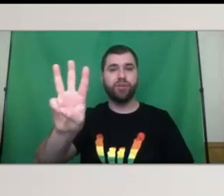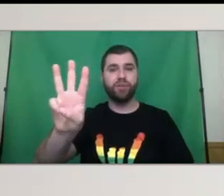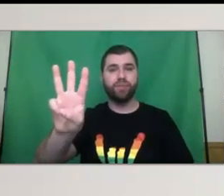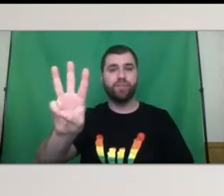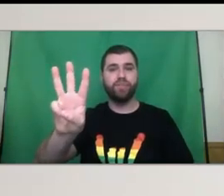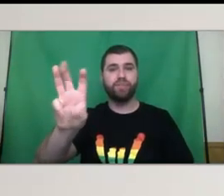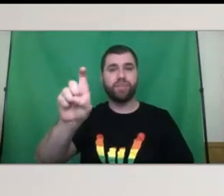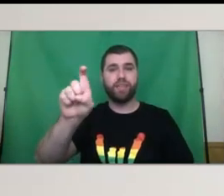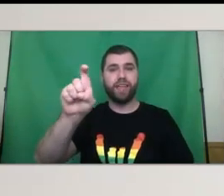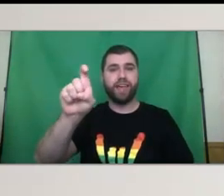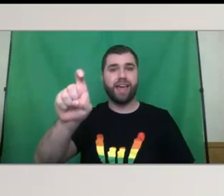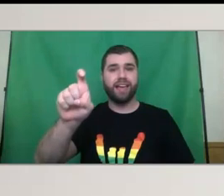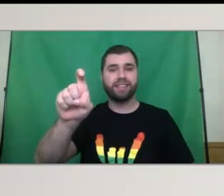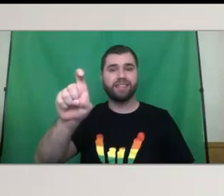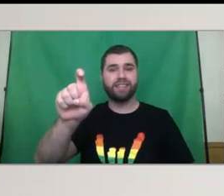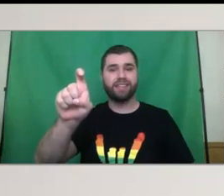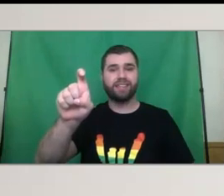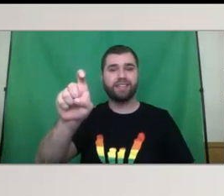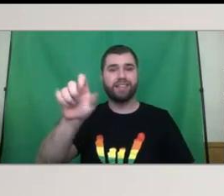W, X,